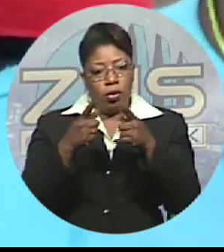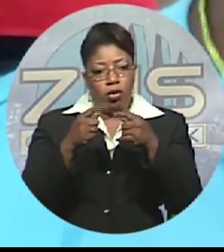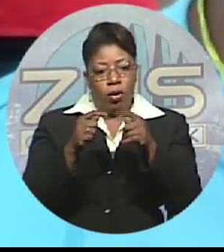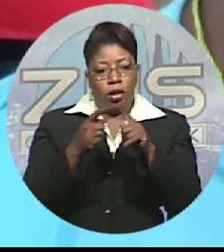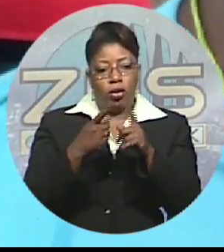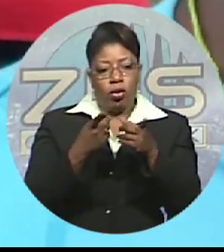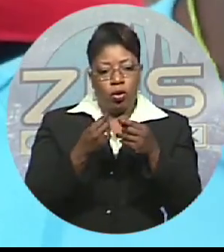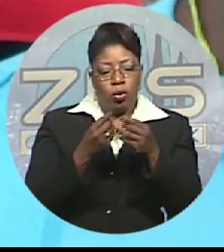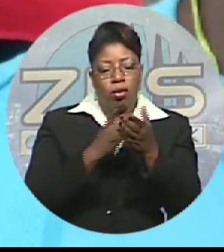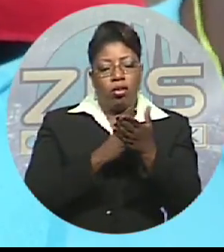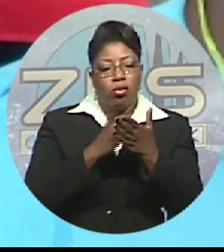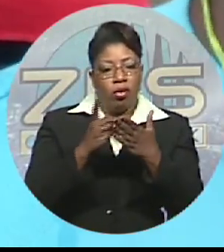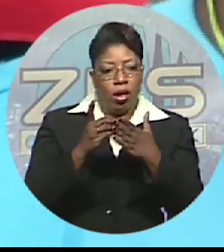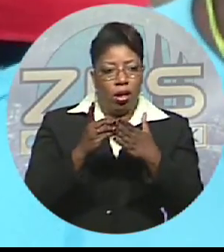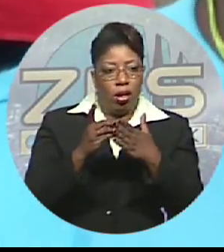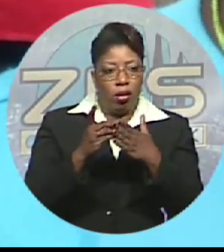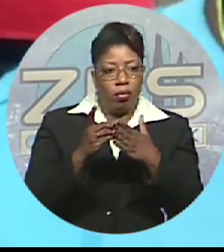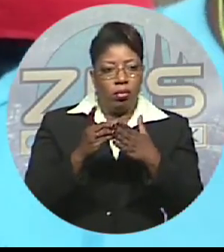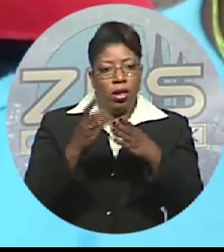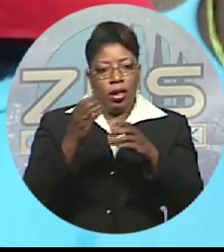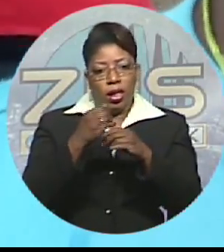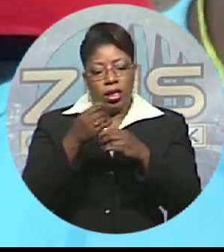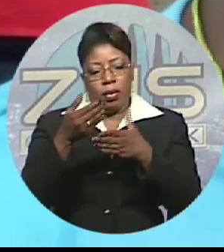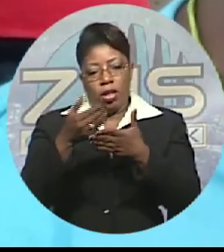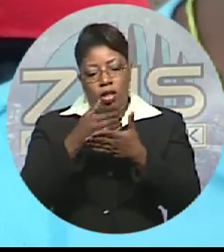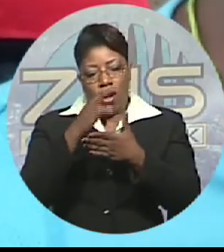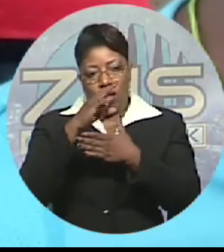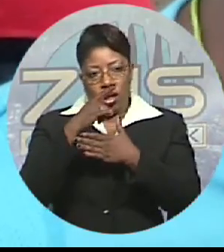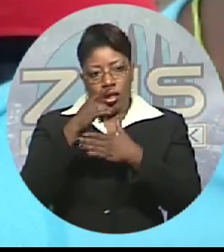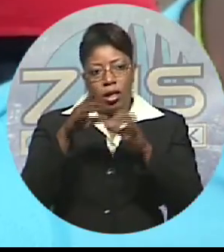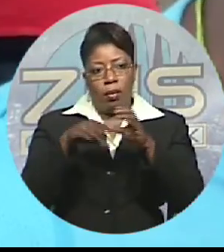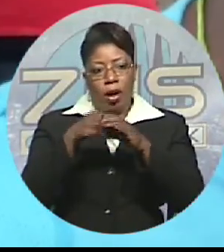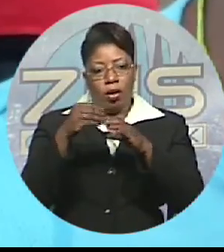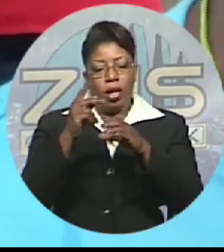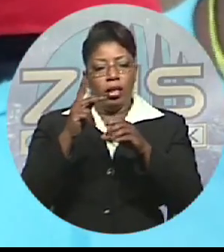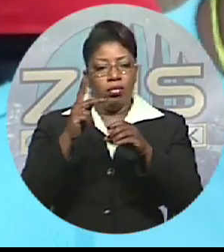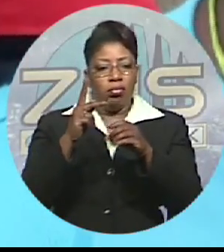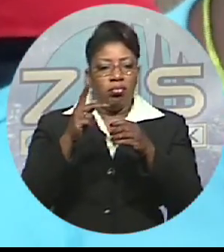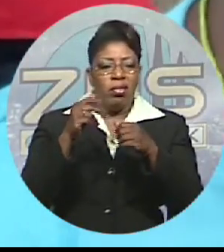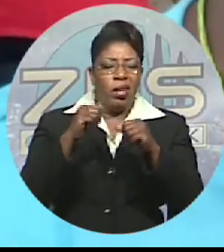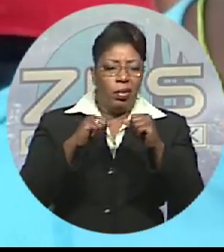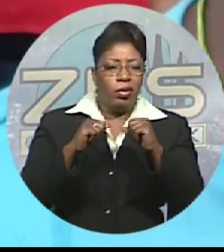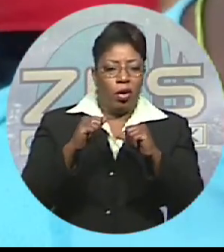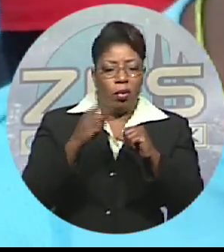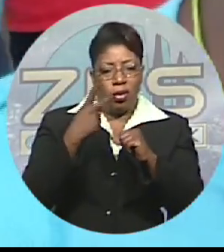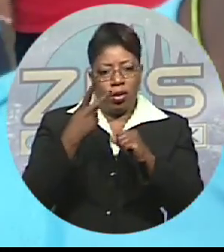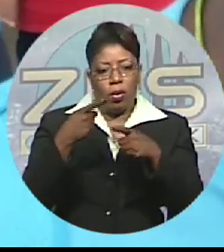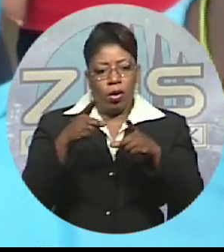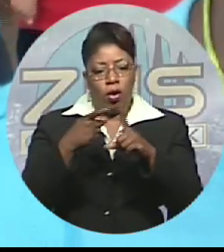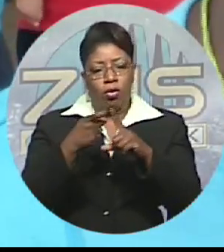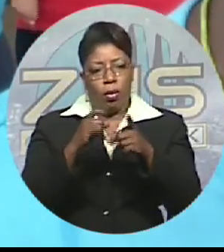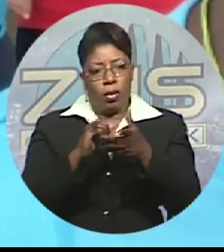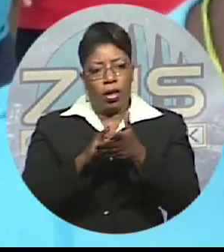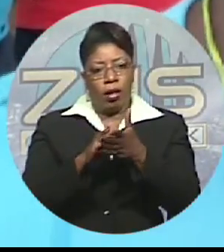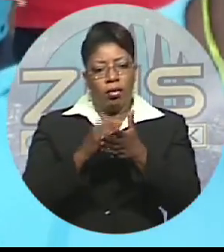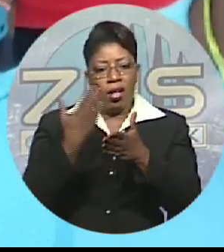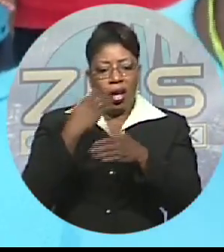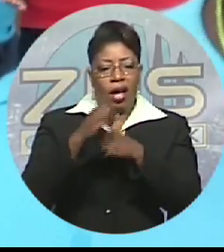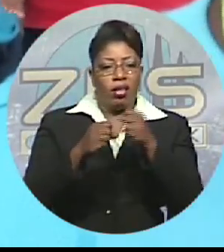is grow and develop. Get some of the younger ones to come out and perform, and then you know we'll see where we go from there. We were sixth last